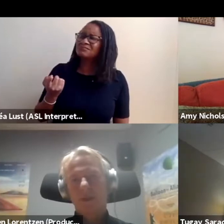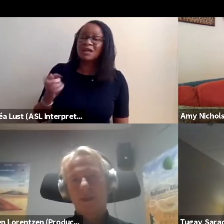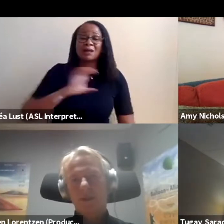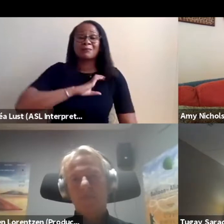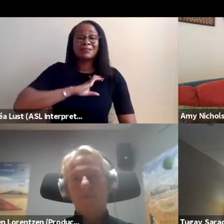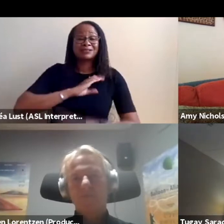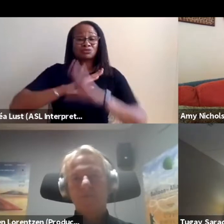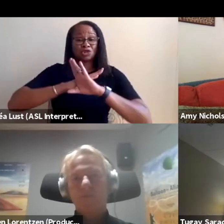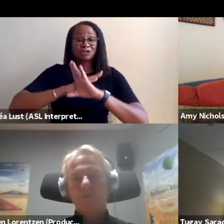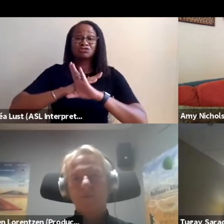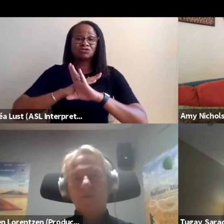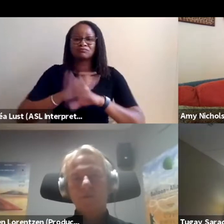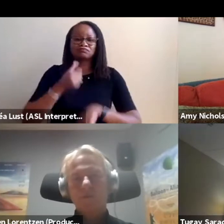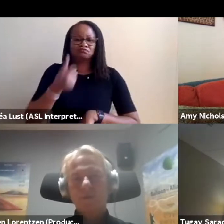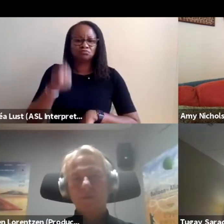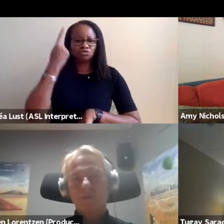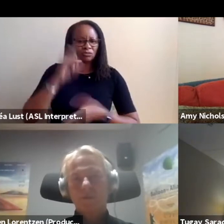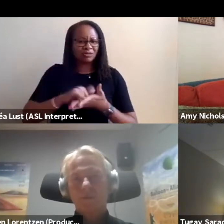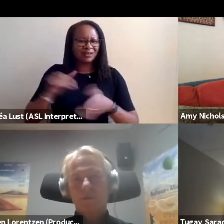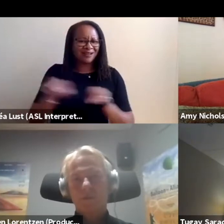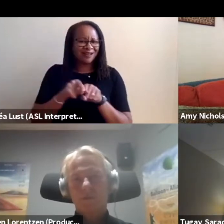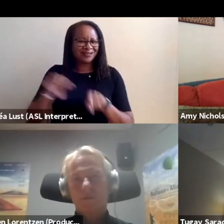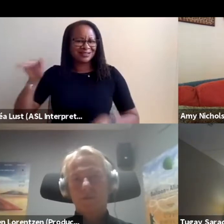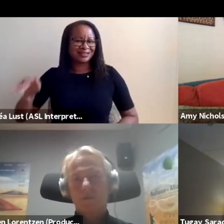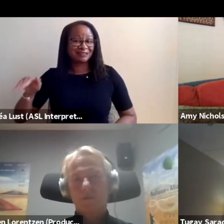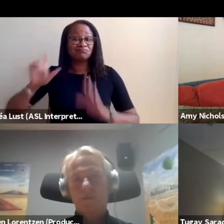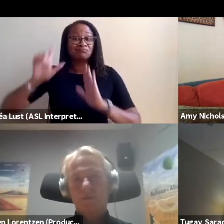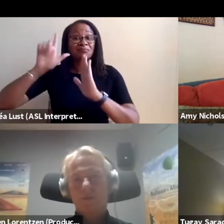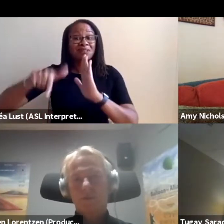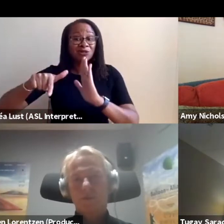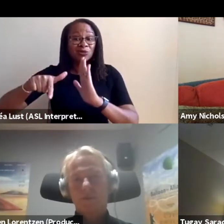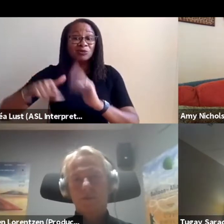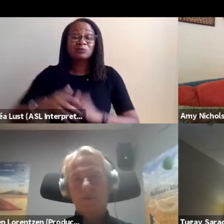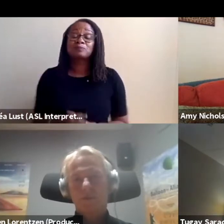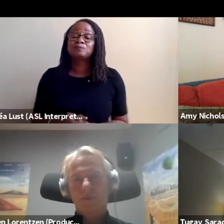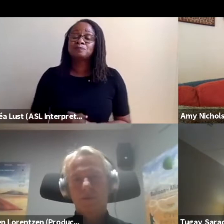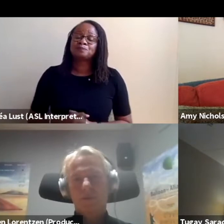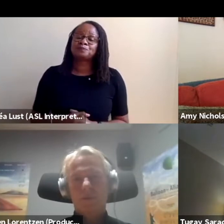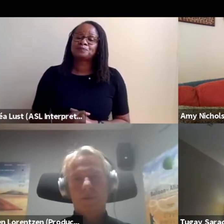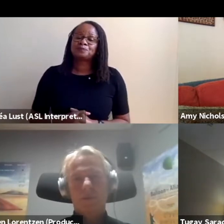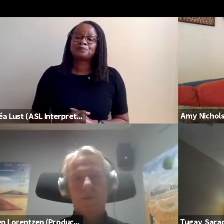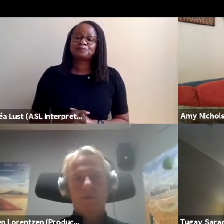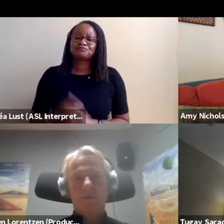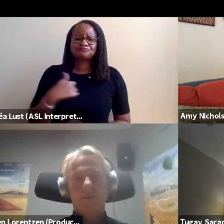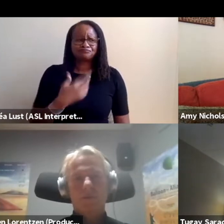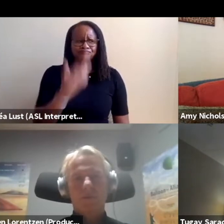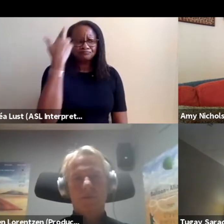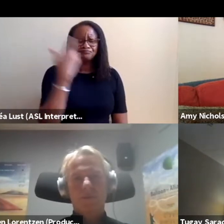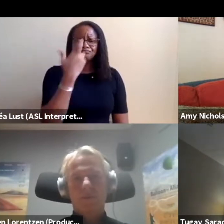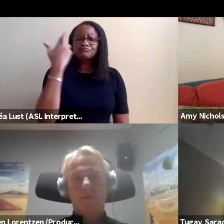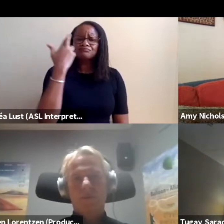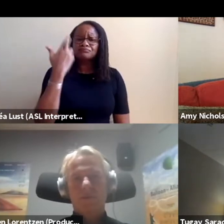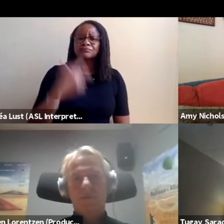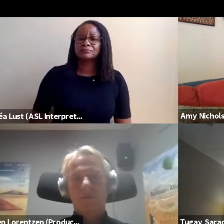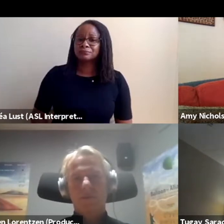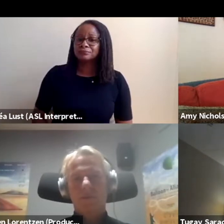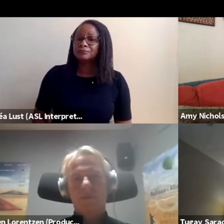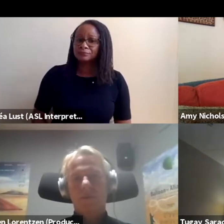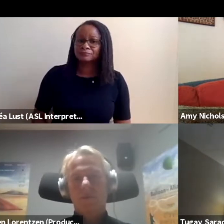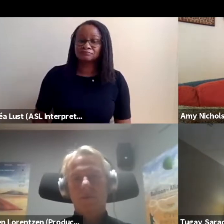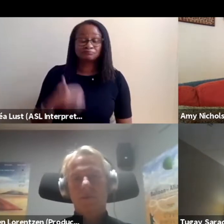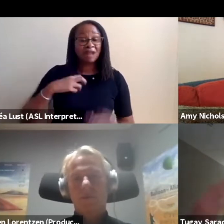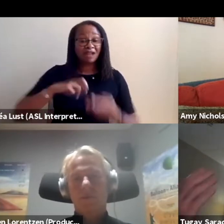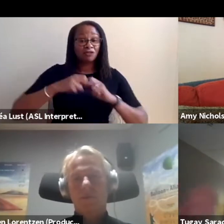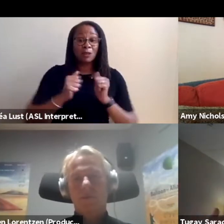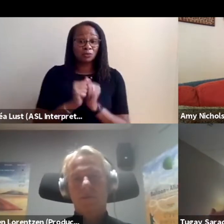protection. And later I've realized, and I've had my problems with